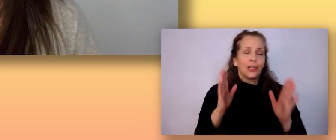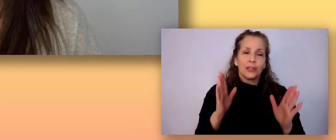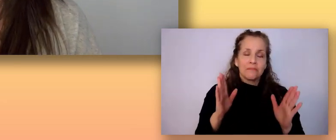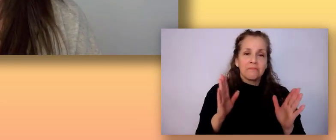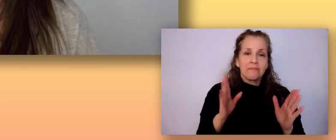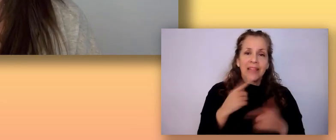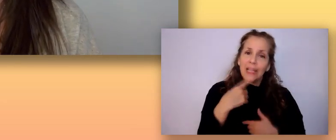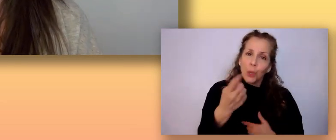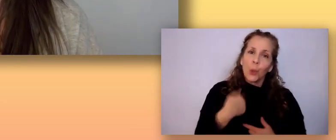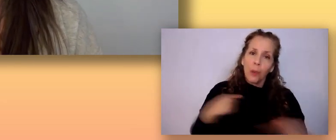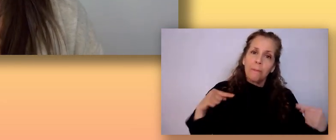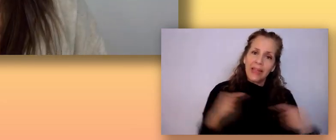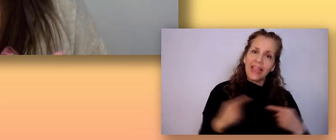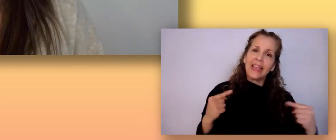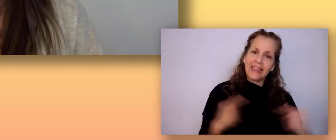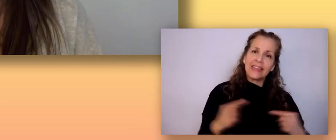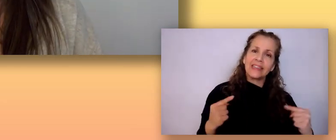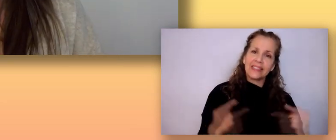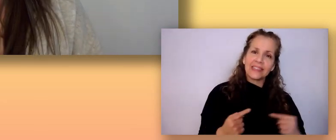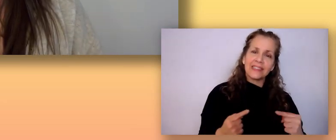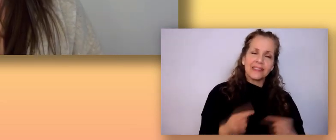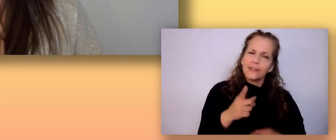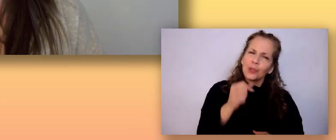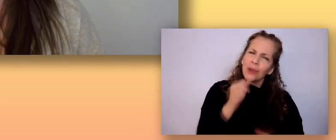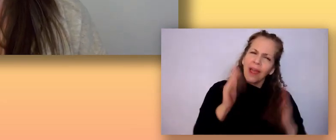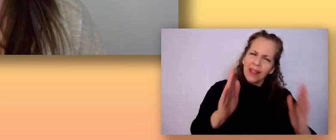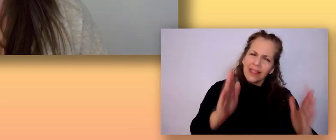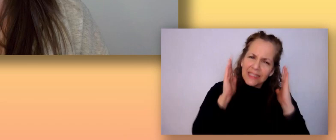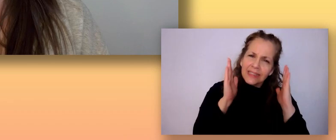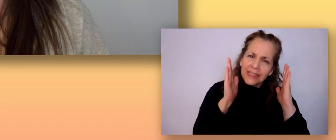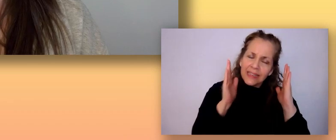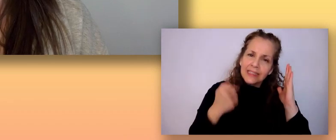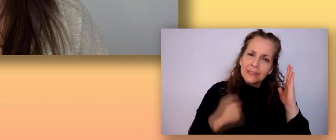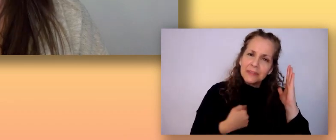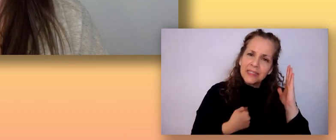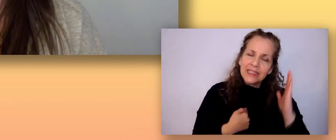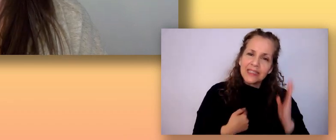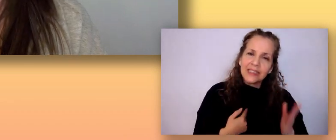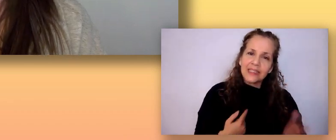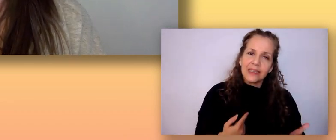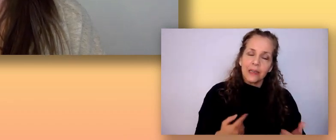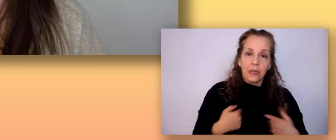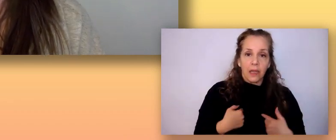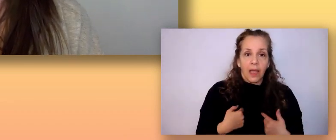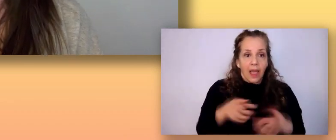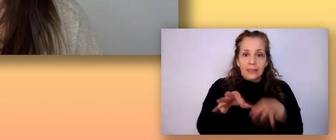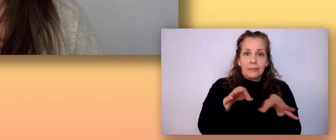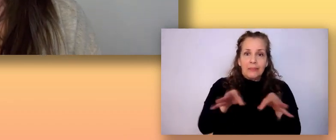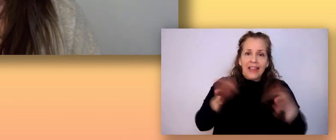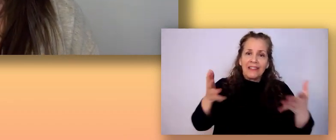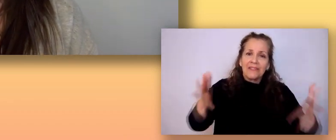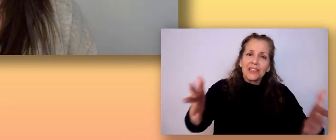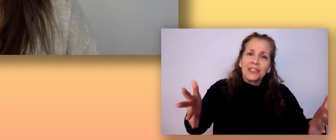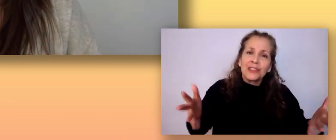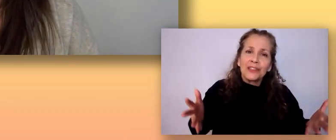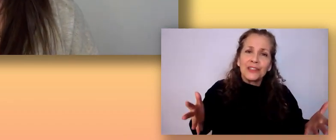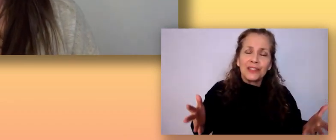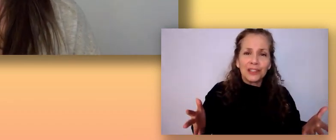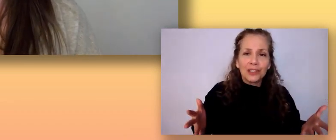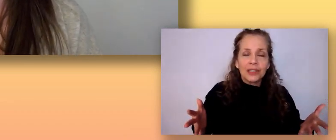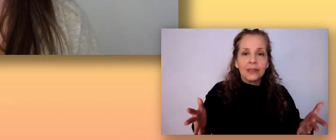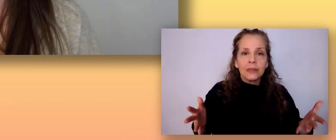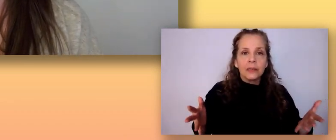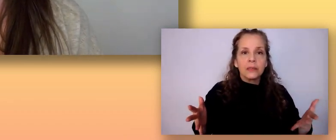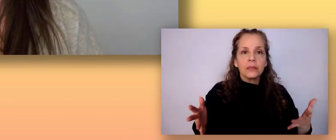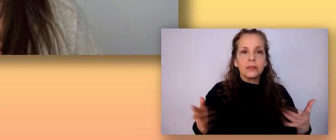that I'm in pain. You won't listen to me, even though I did explain. There's